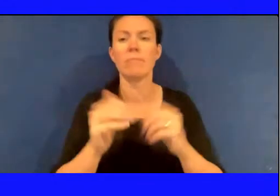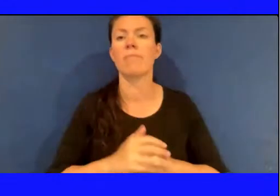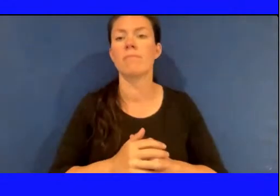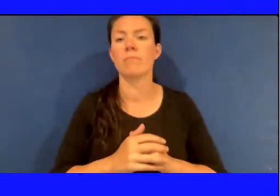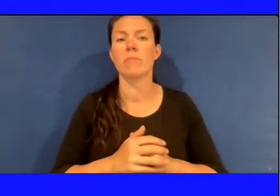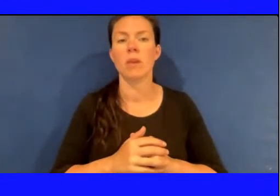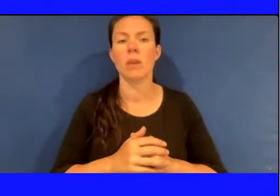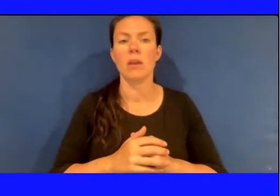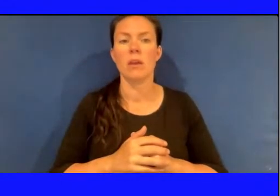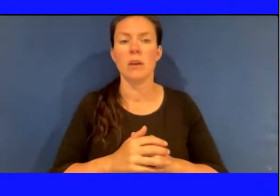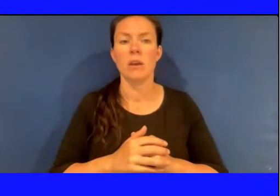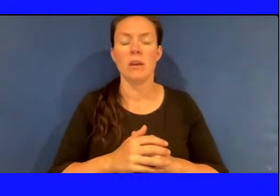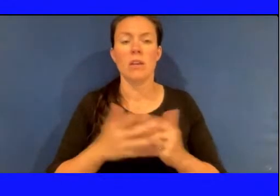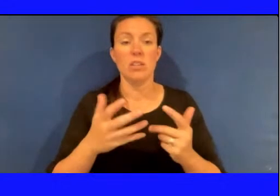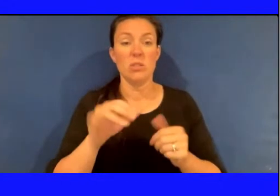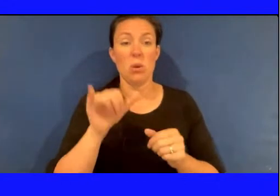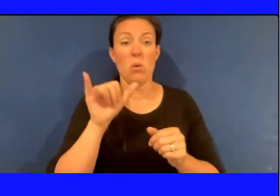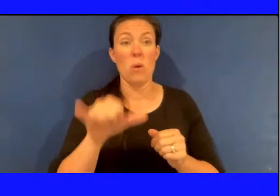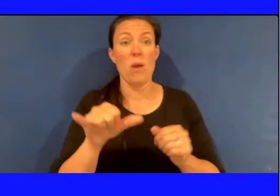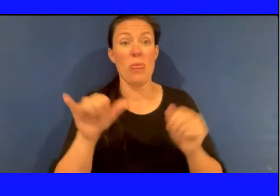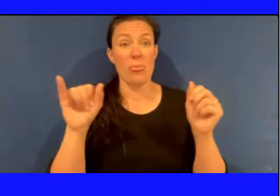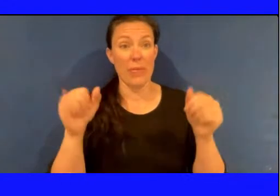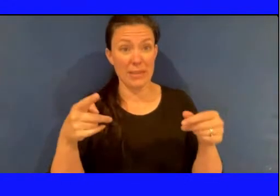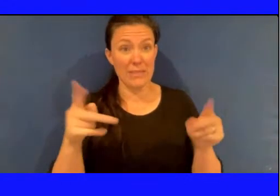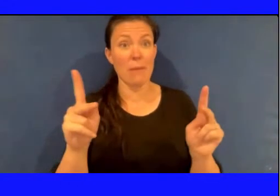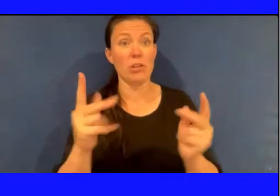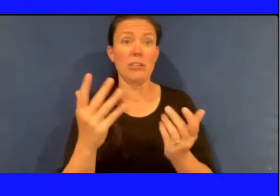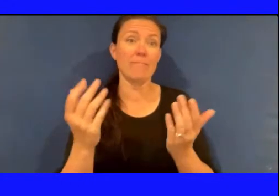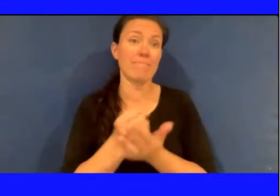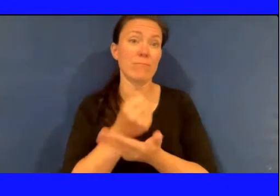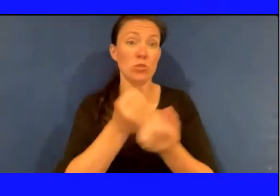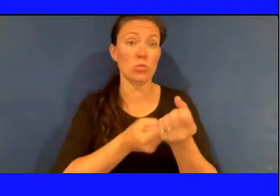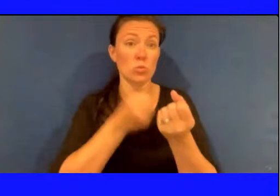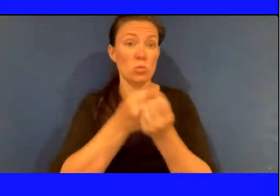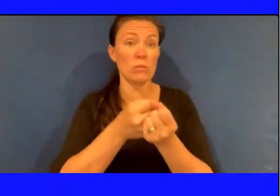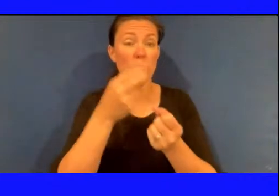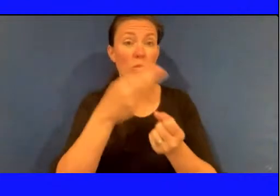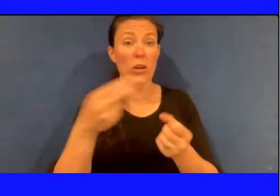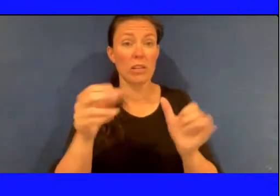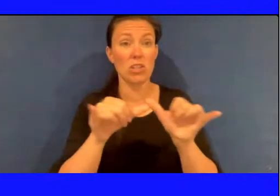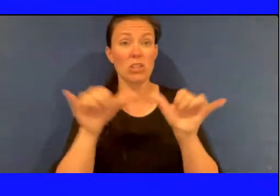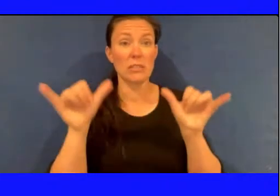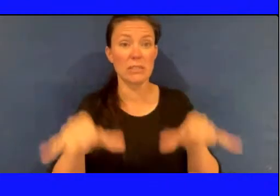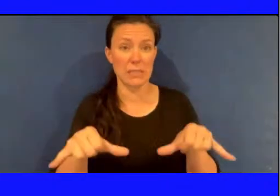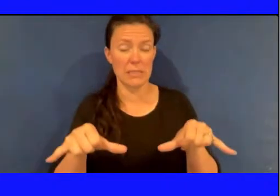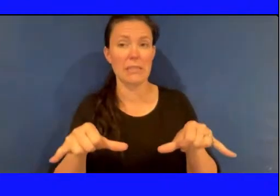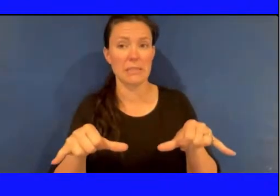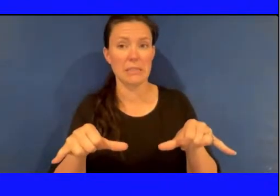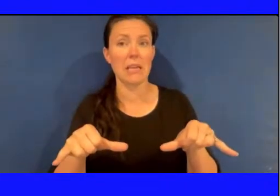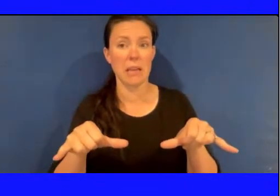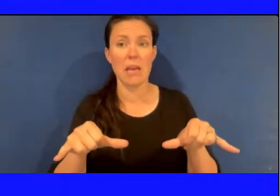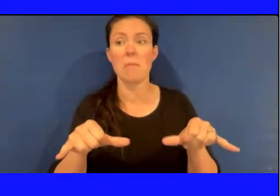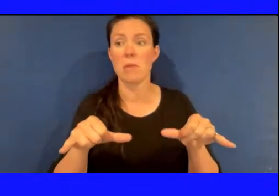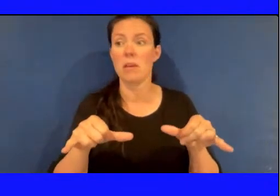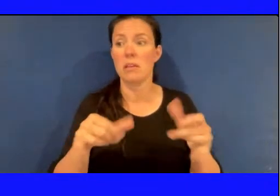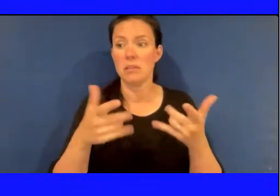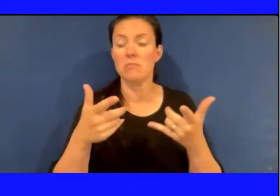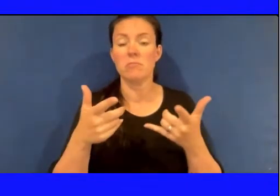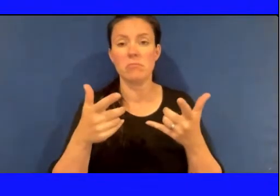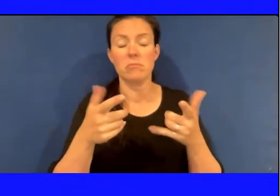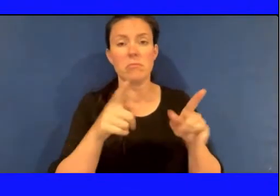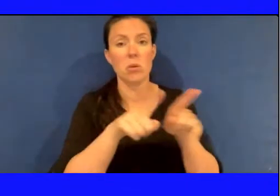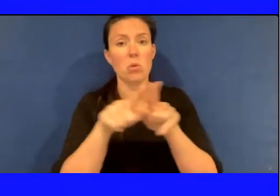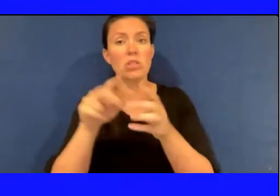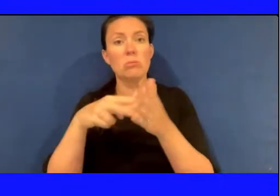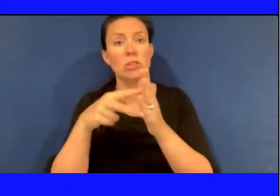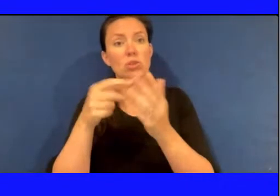we're so taken by the opportunity of being able to support the H&H system by having folks in need of